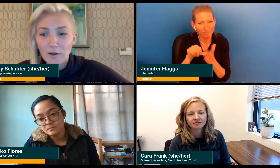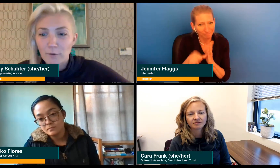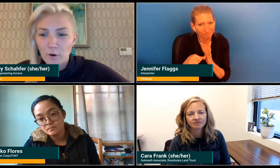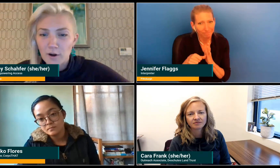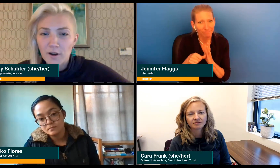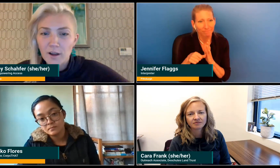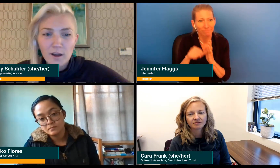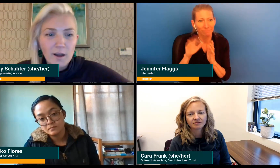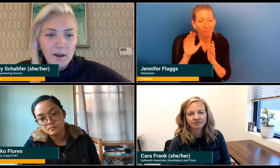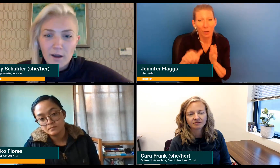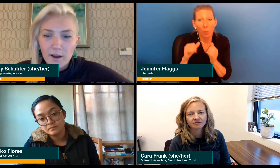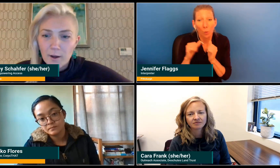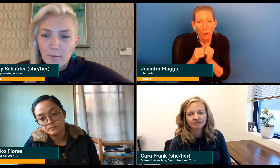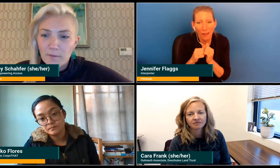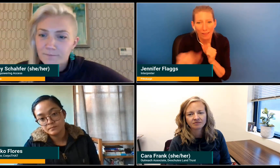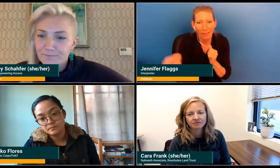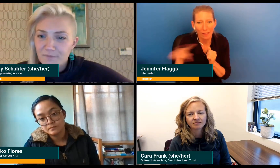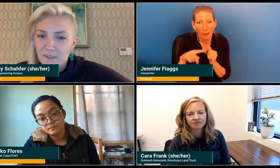with, not for.